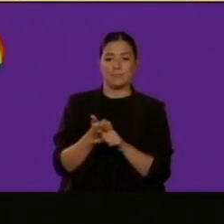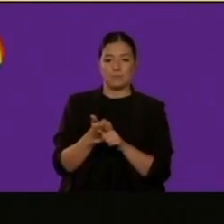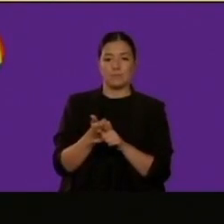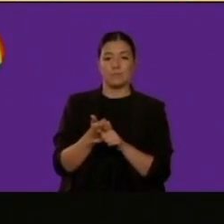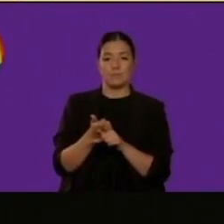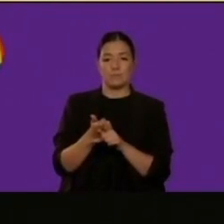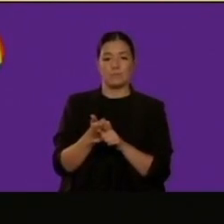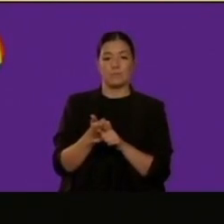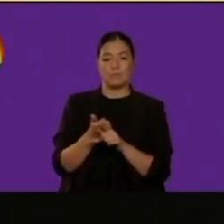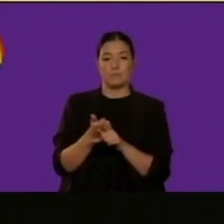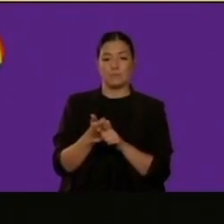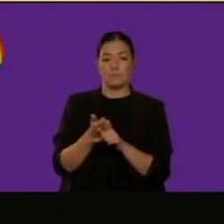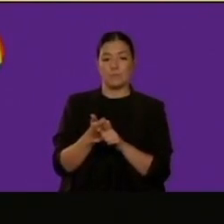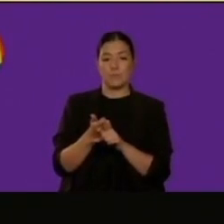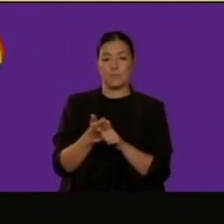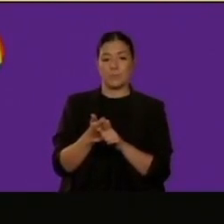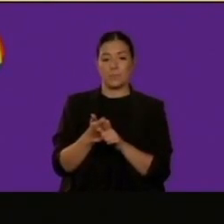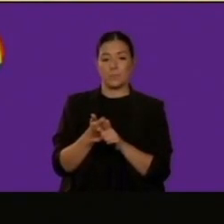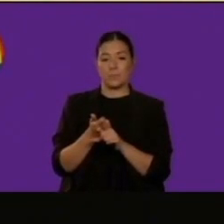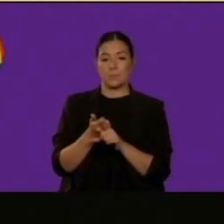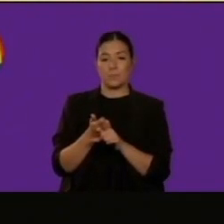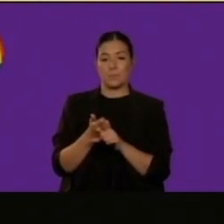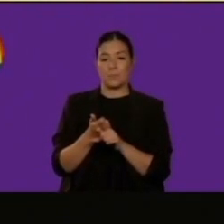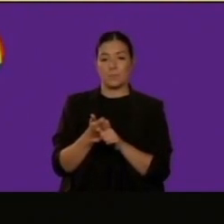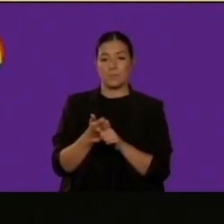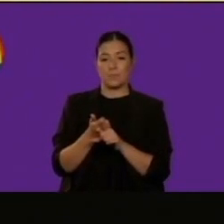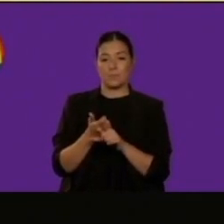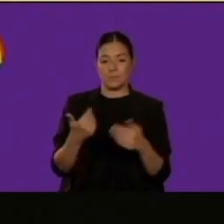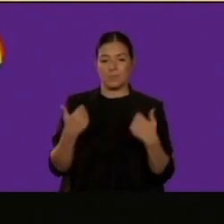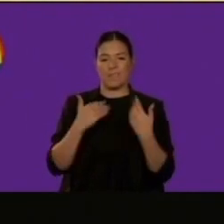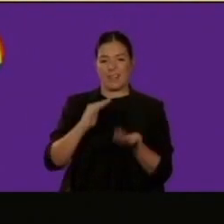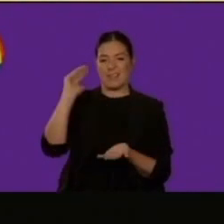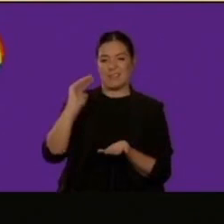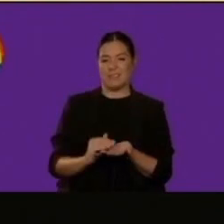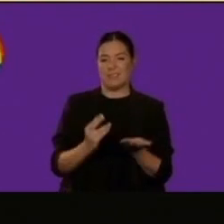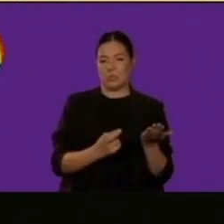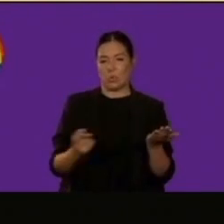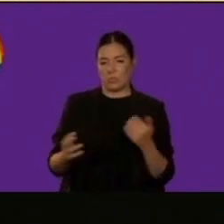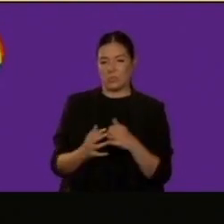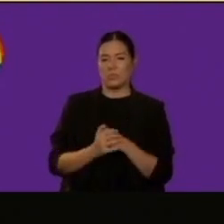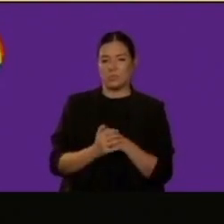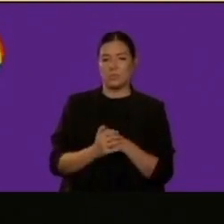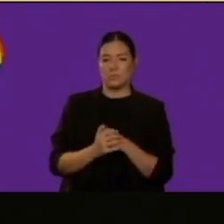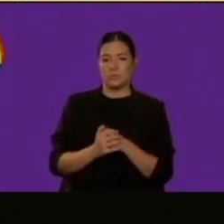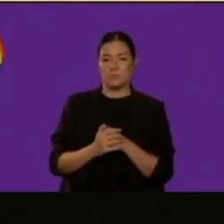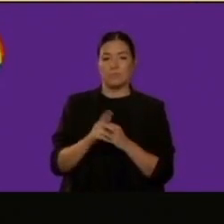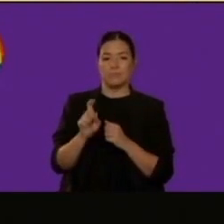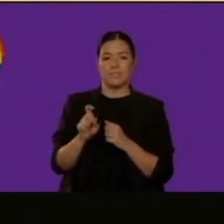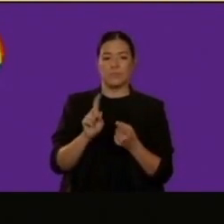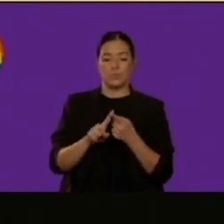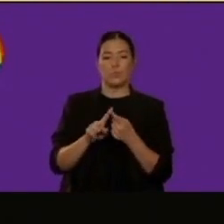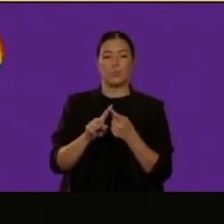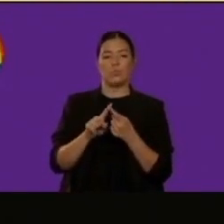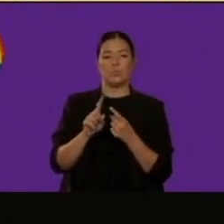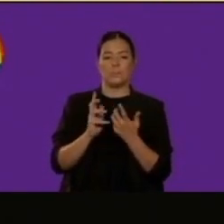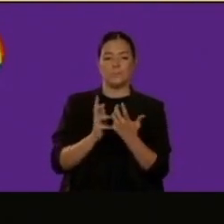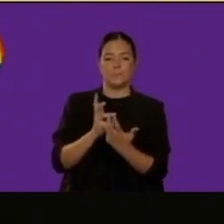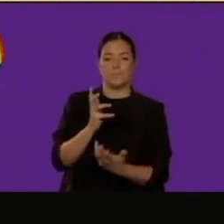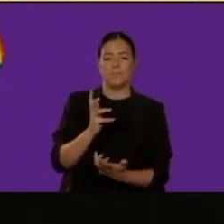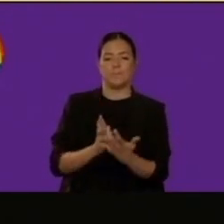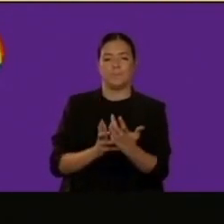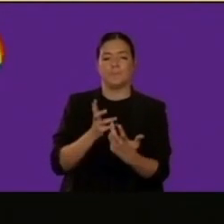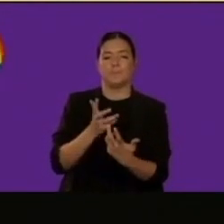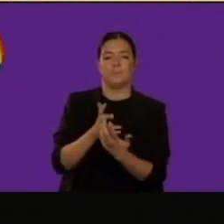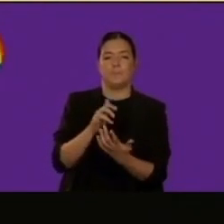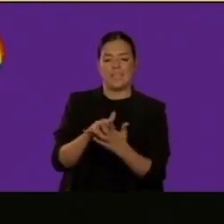disconnected or unplugged informatics. And here the children were playing as a robot. They were programming and they were